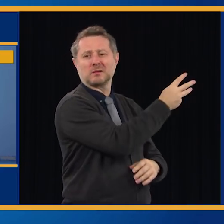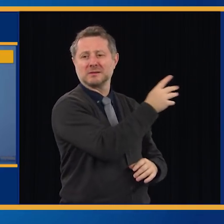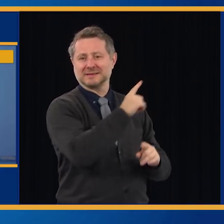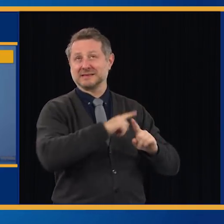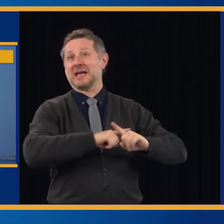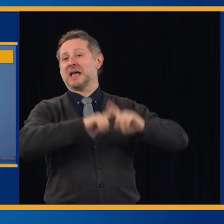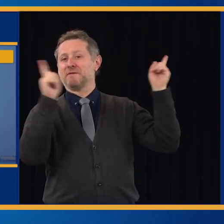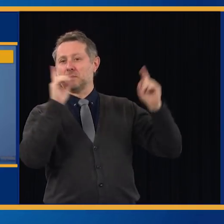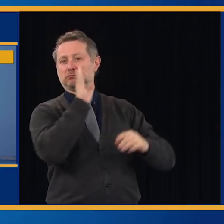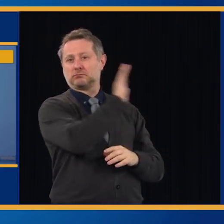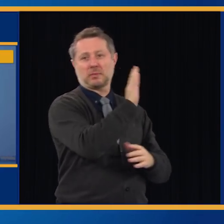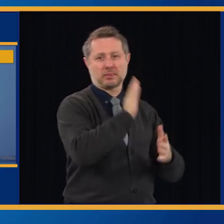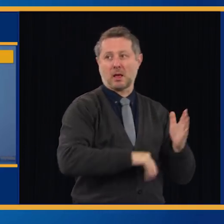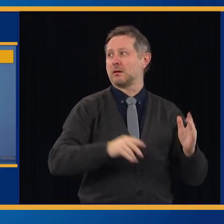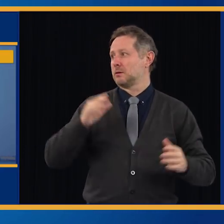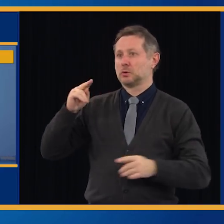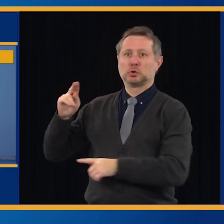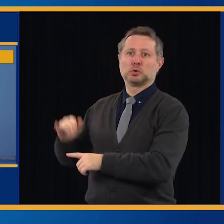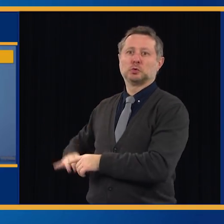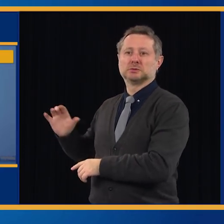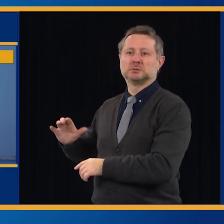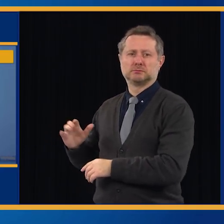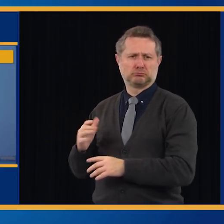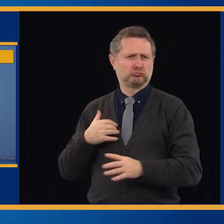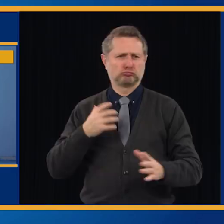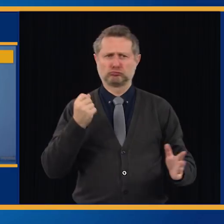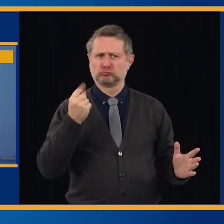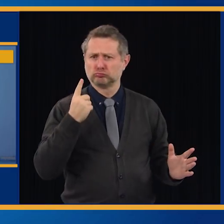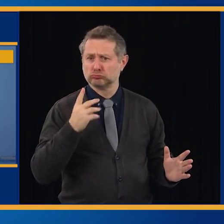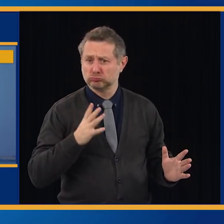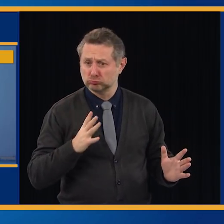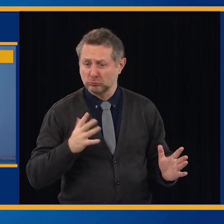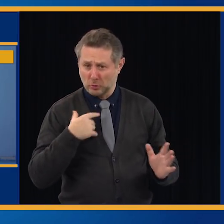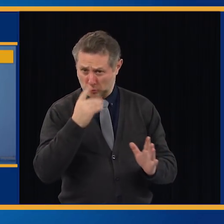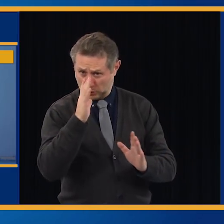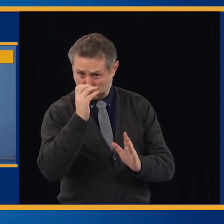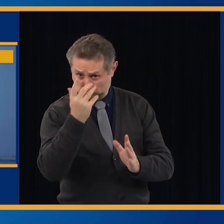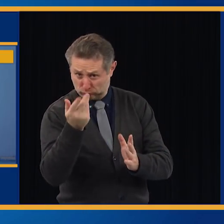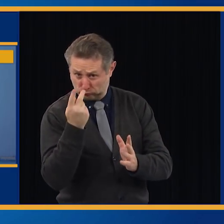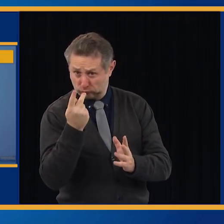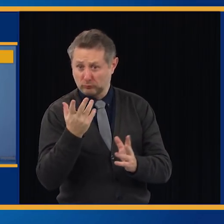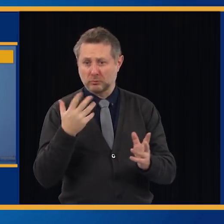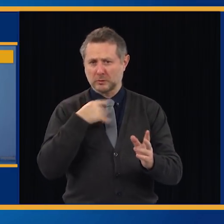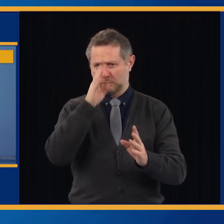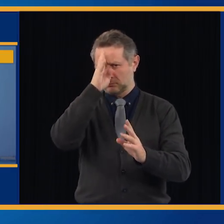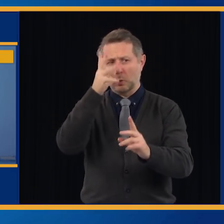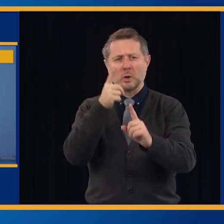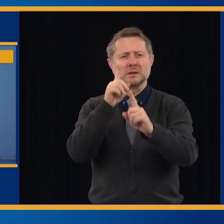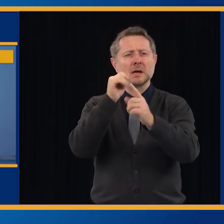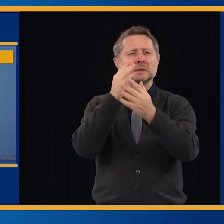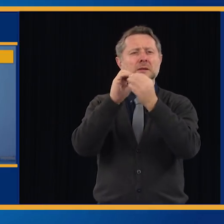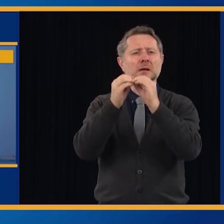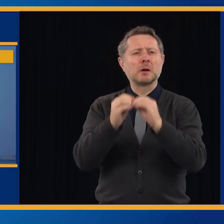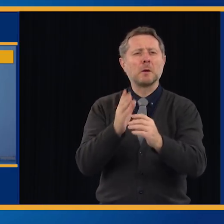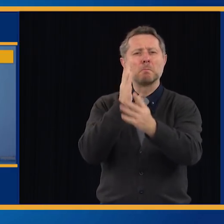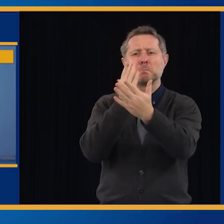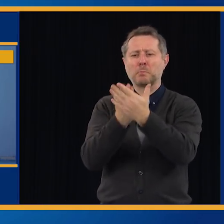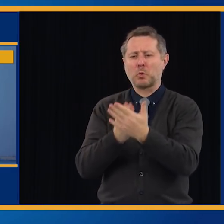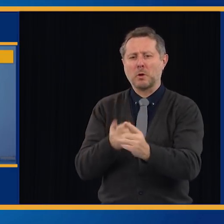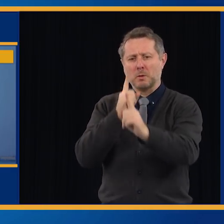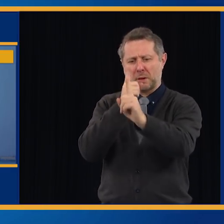City. Okay, then let's come up with data points, factual points of what we have to do